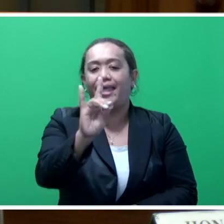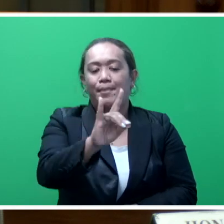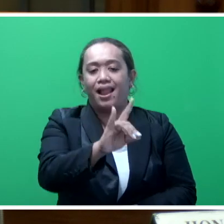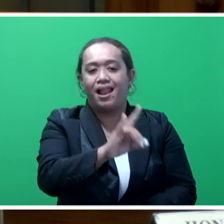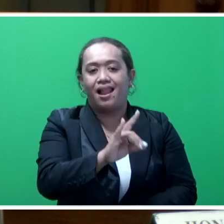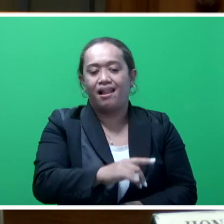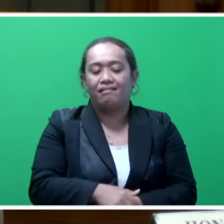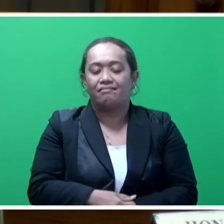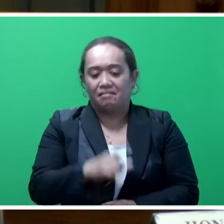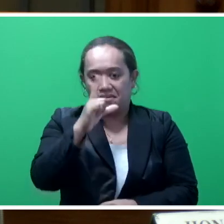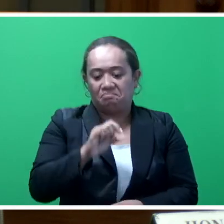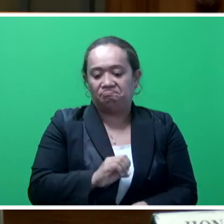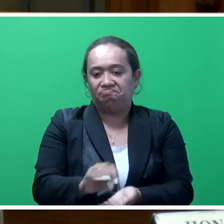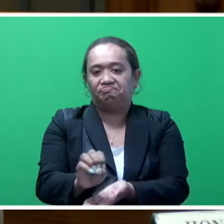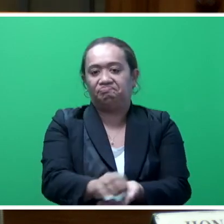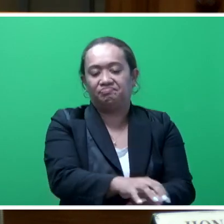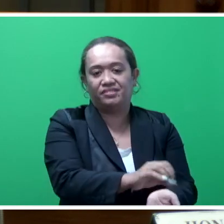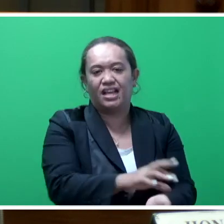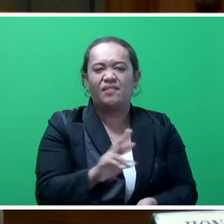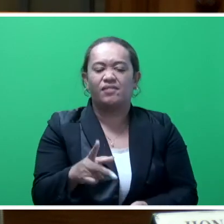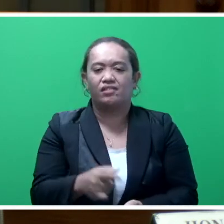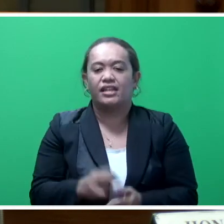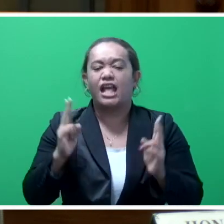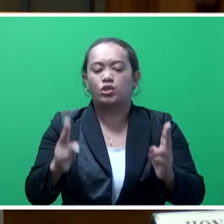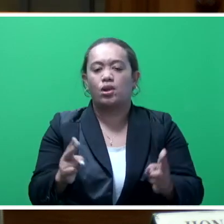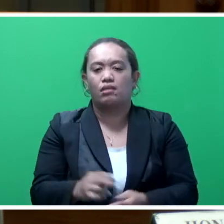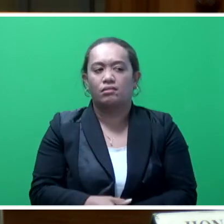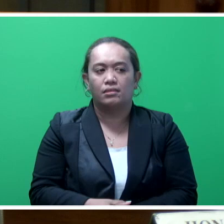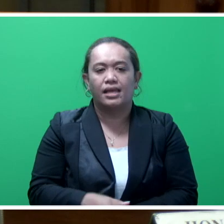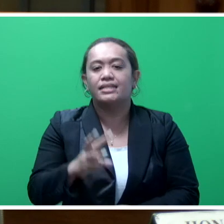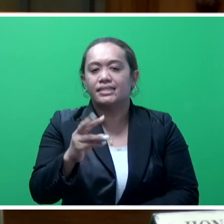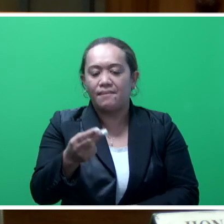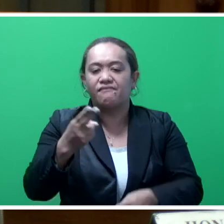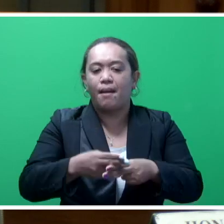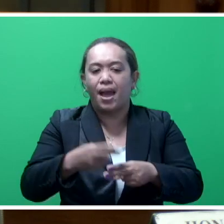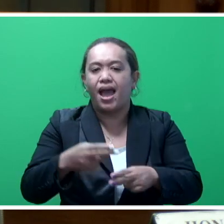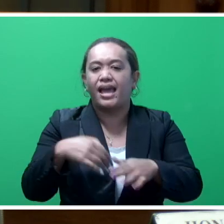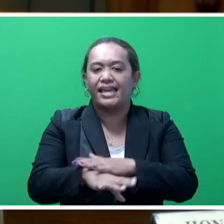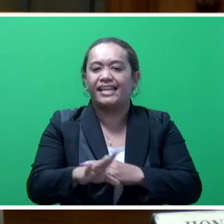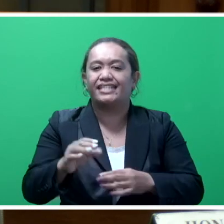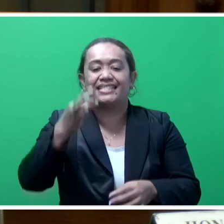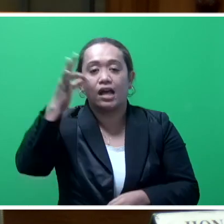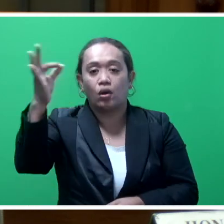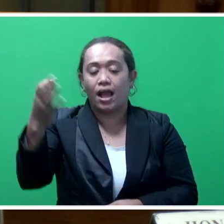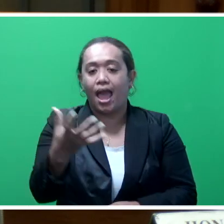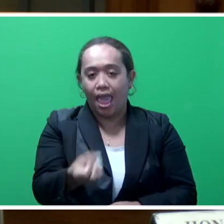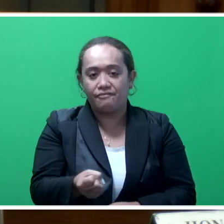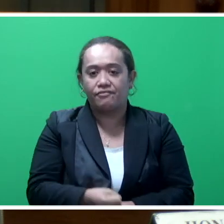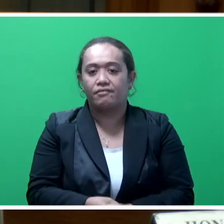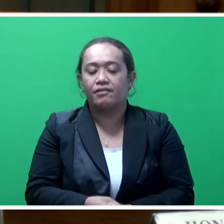we have got a farmer in Kulukulu, Pranil Singh, who is making net return of around 100,000 per